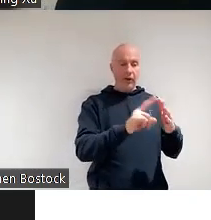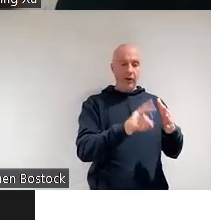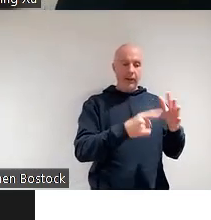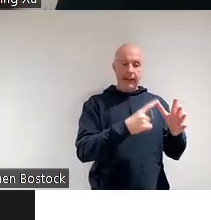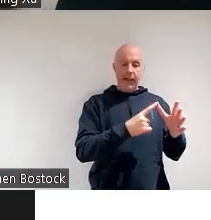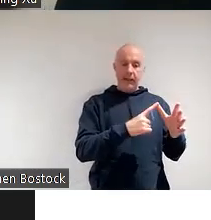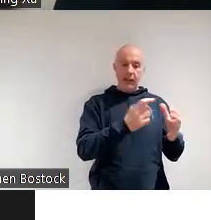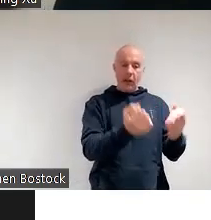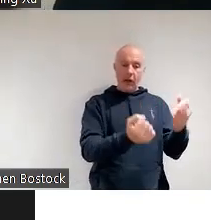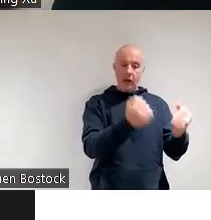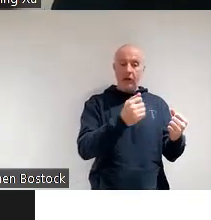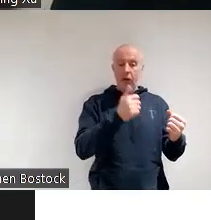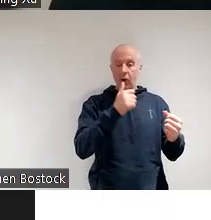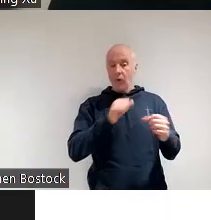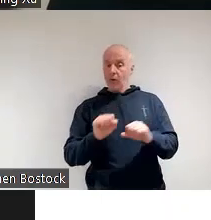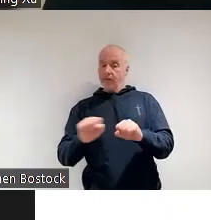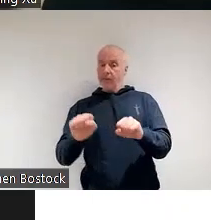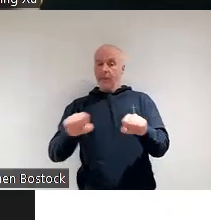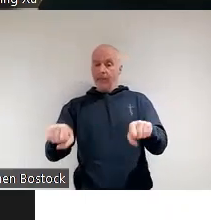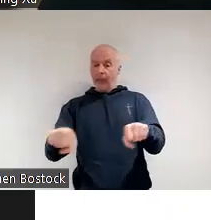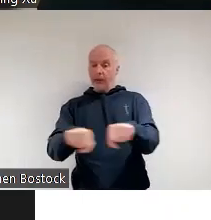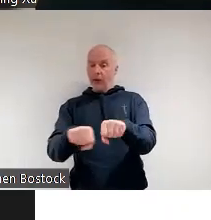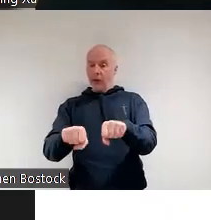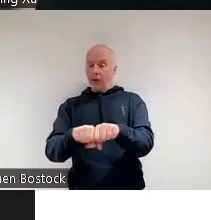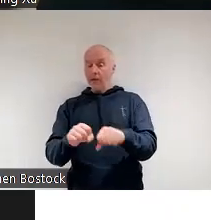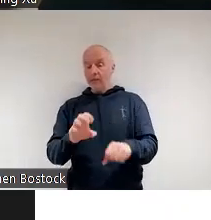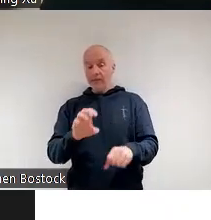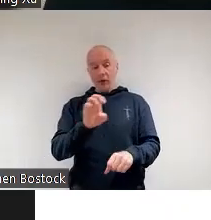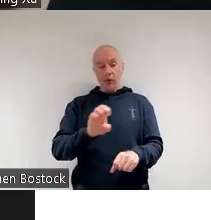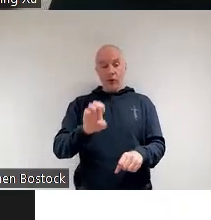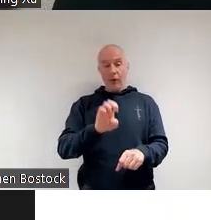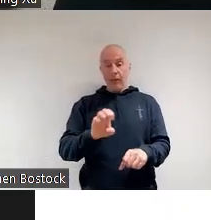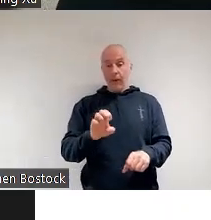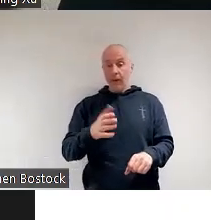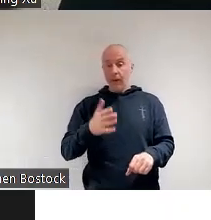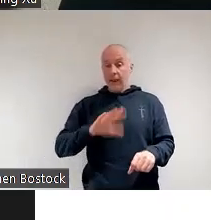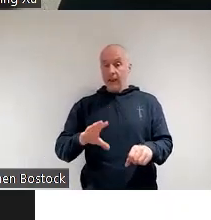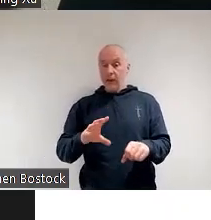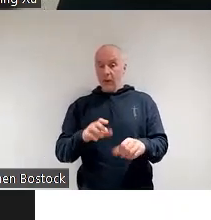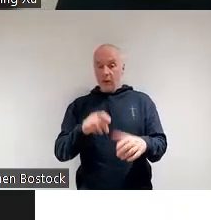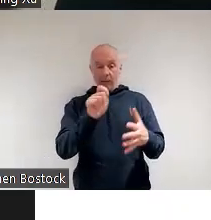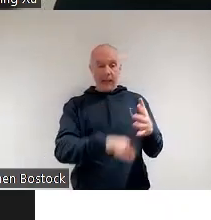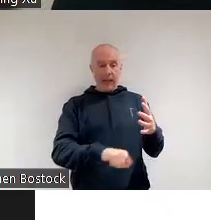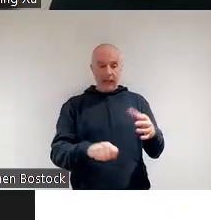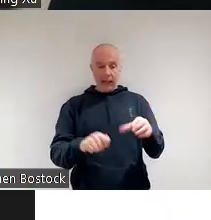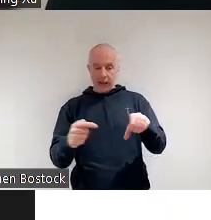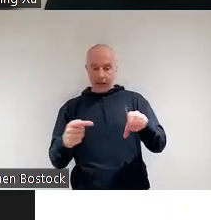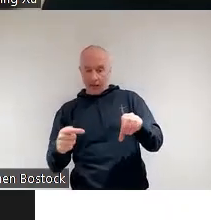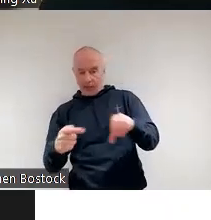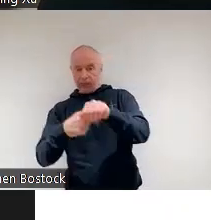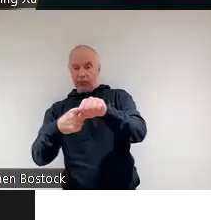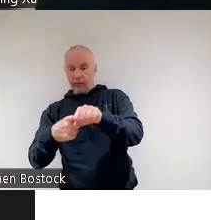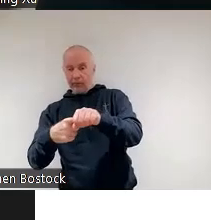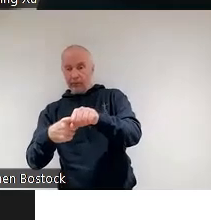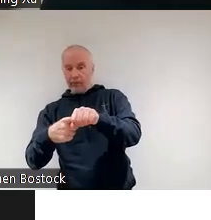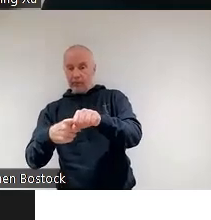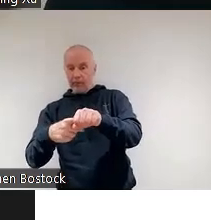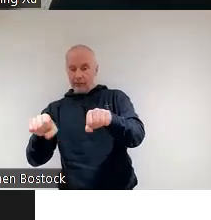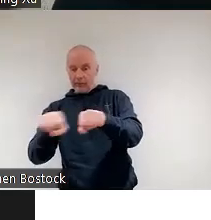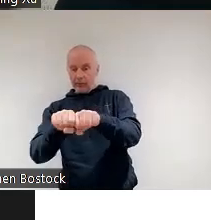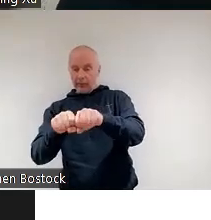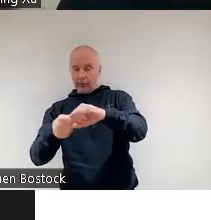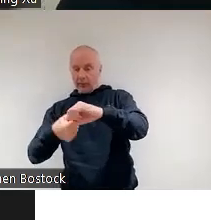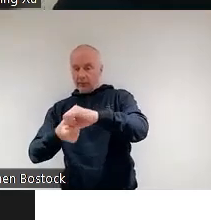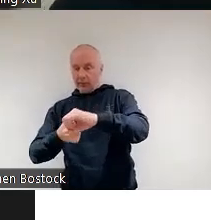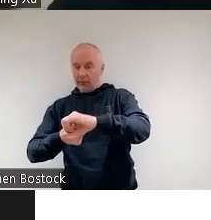their chargers. In Europe, if you want to use it, basically you just use an adapter. If you have an adapter, then you can just plug in, and